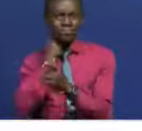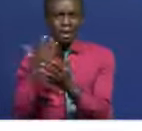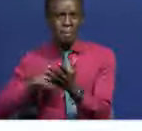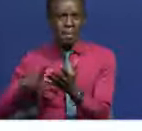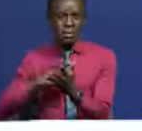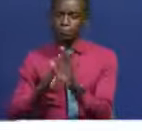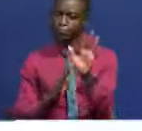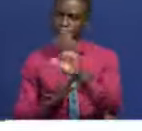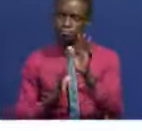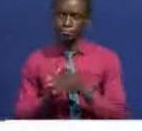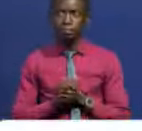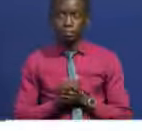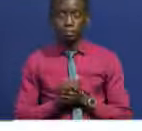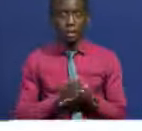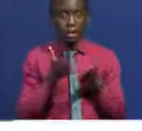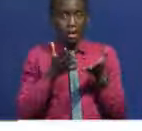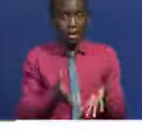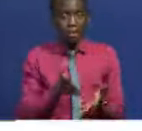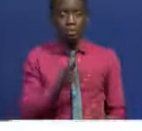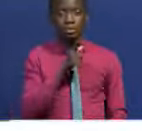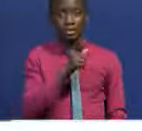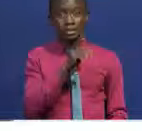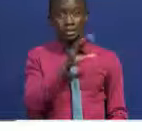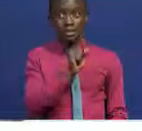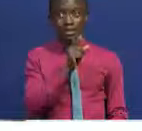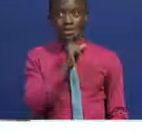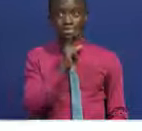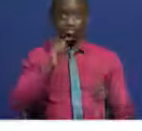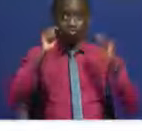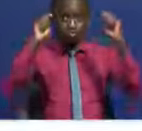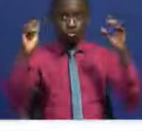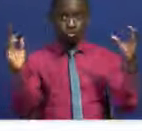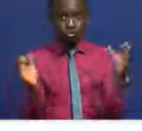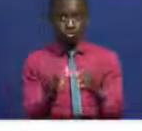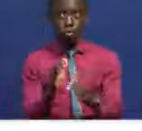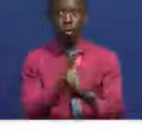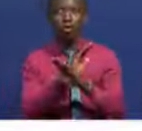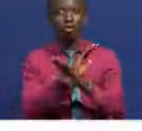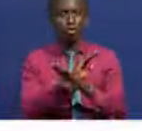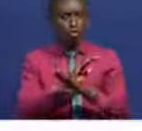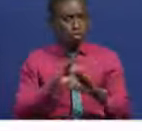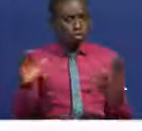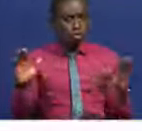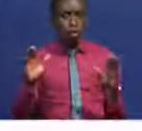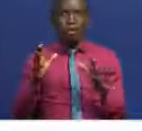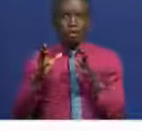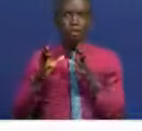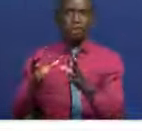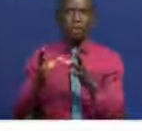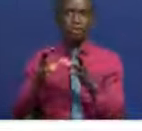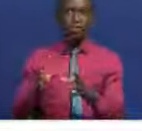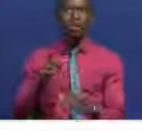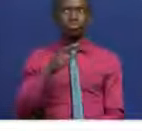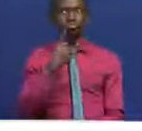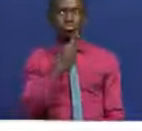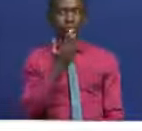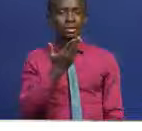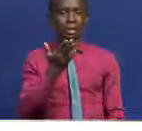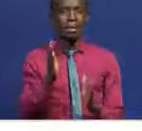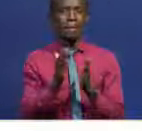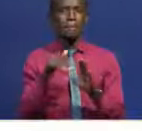protesters against intimidating or causing inconveniences to members of the public going about their businesses